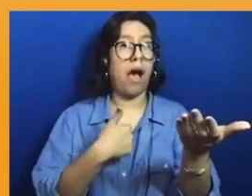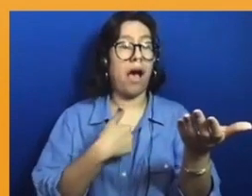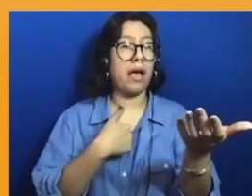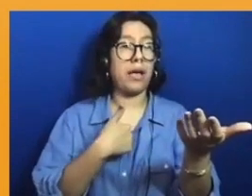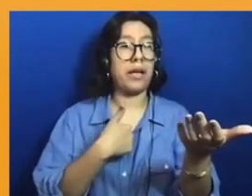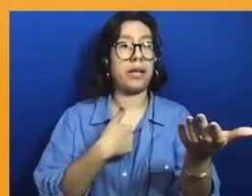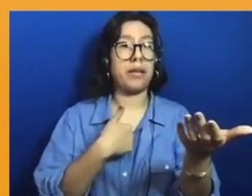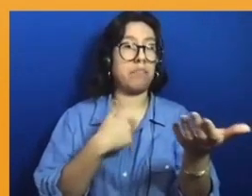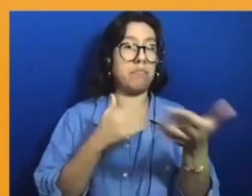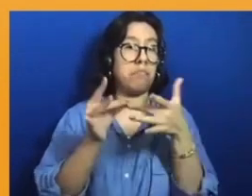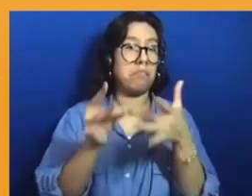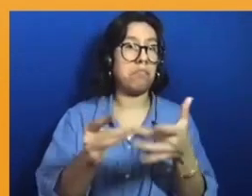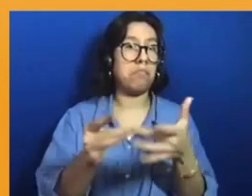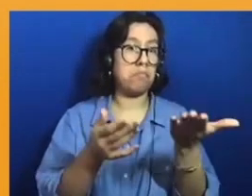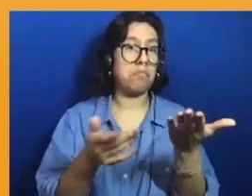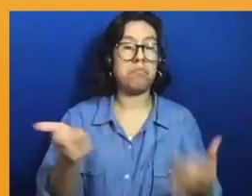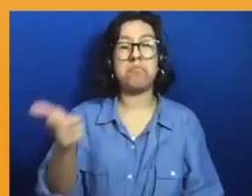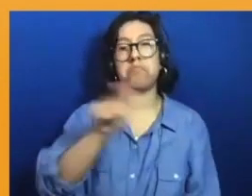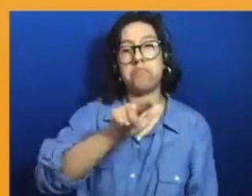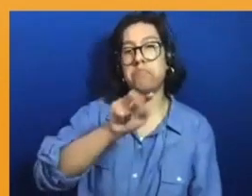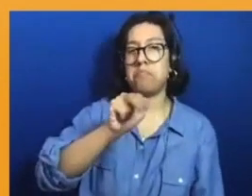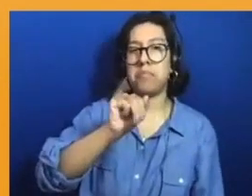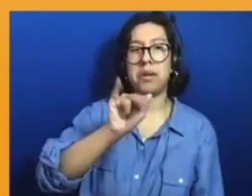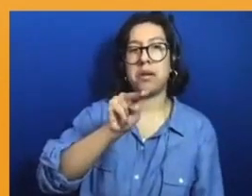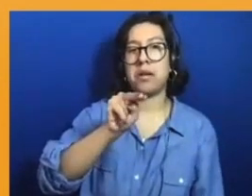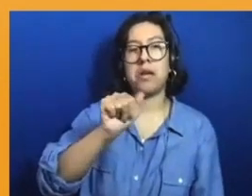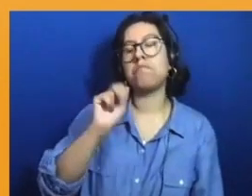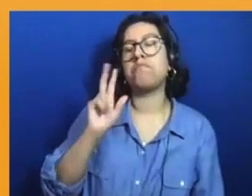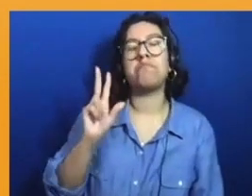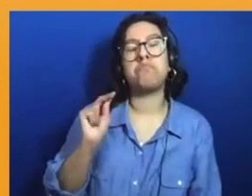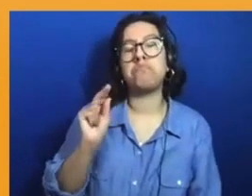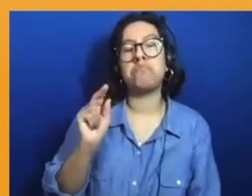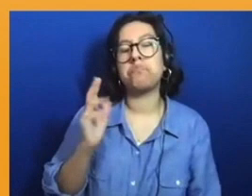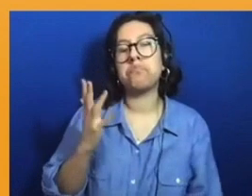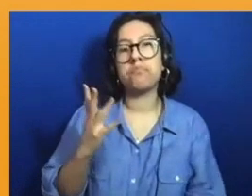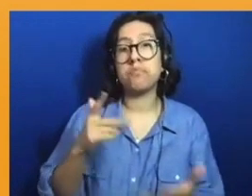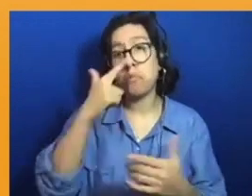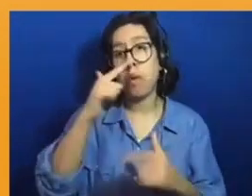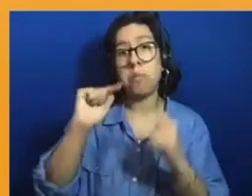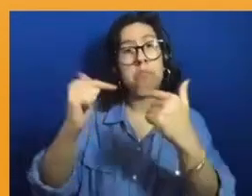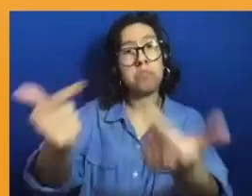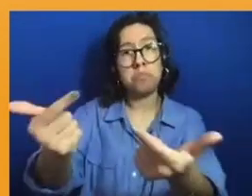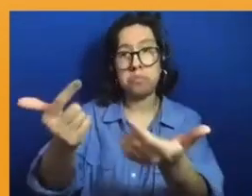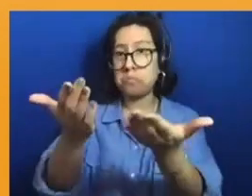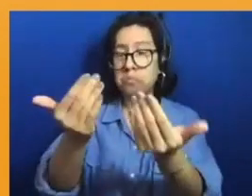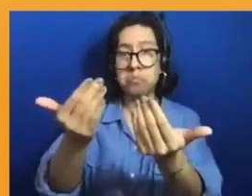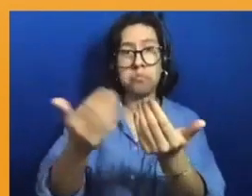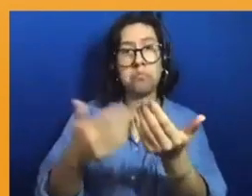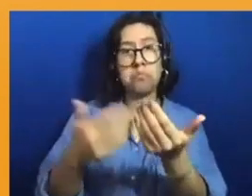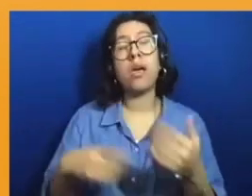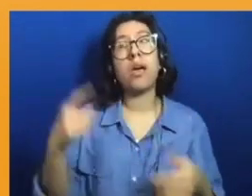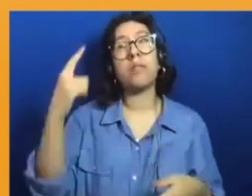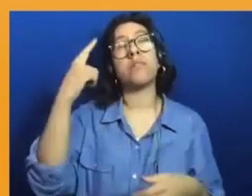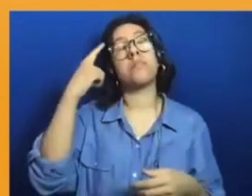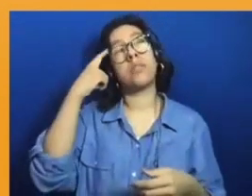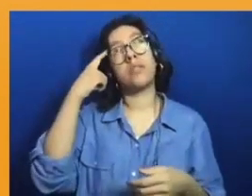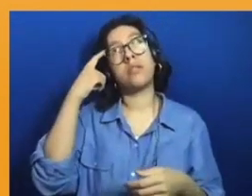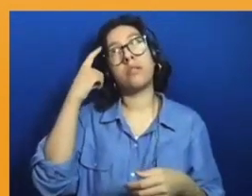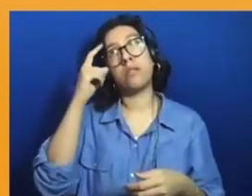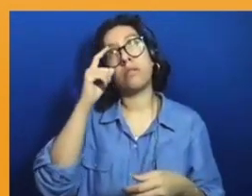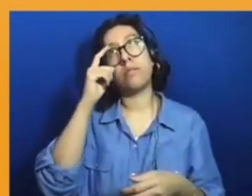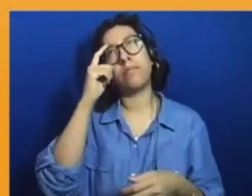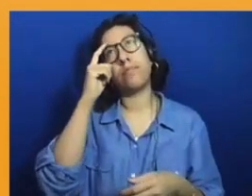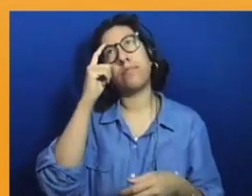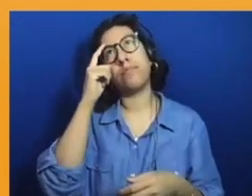point too? No, I would be happy to have you direct. I just think it's